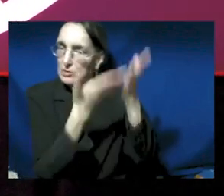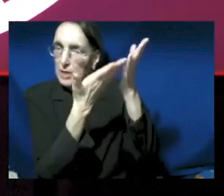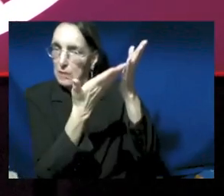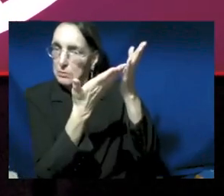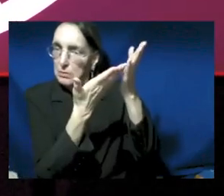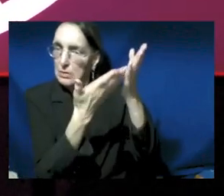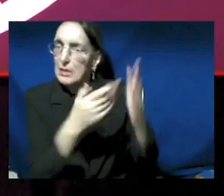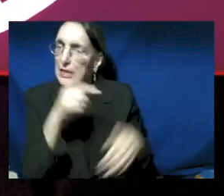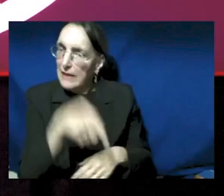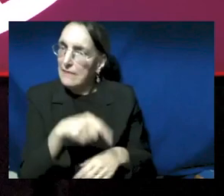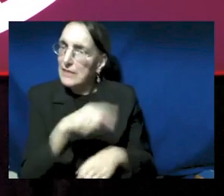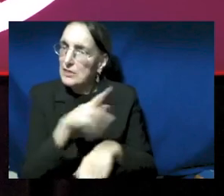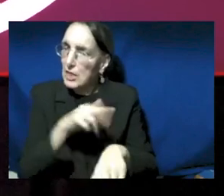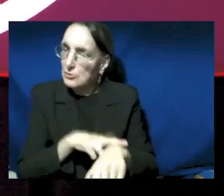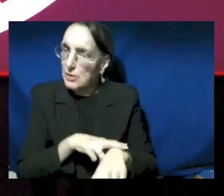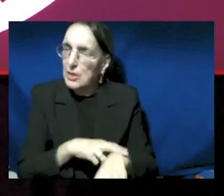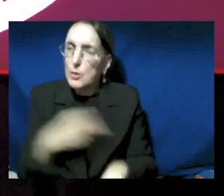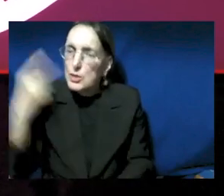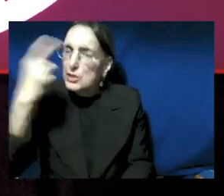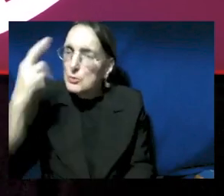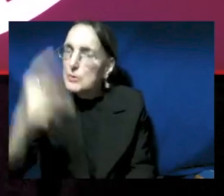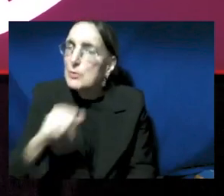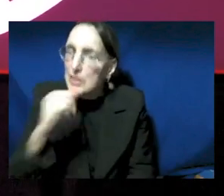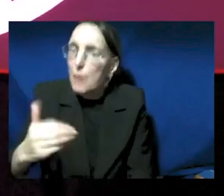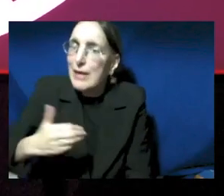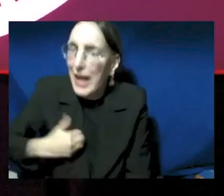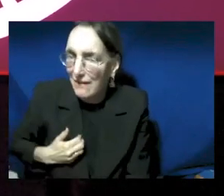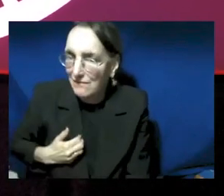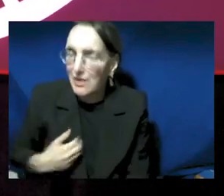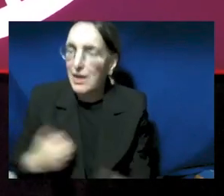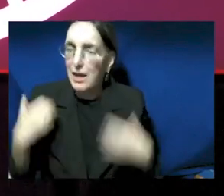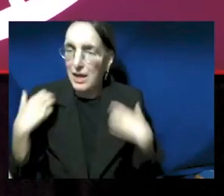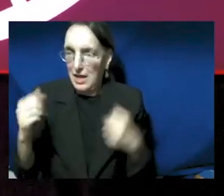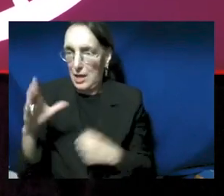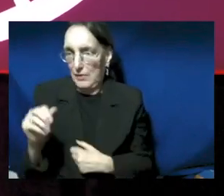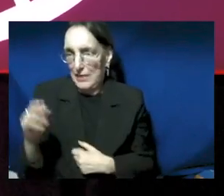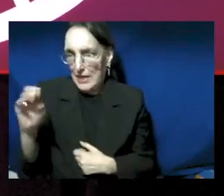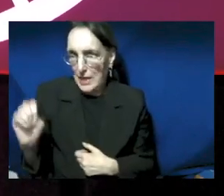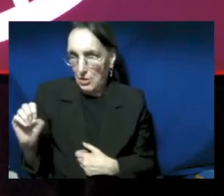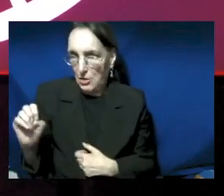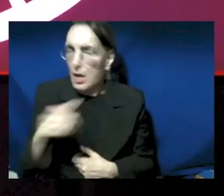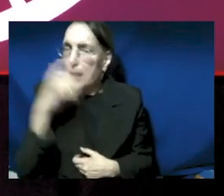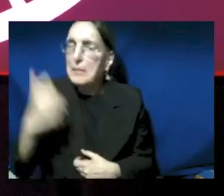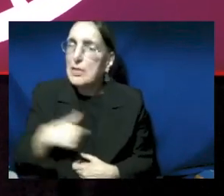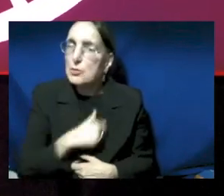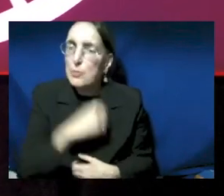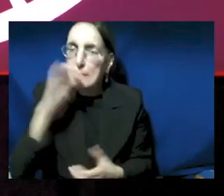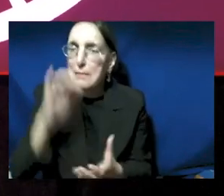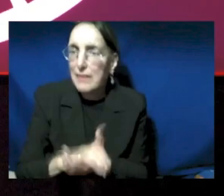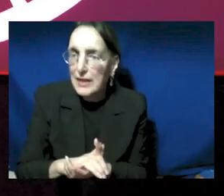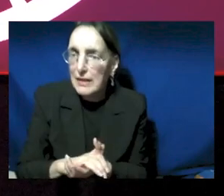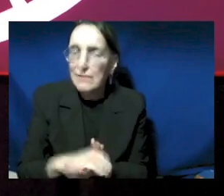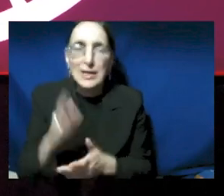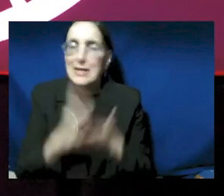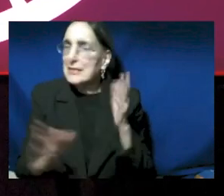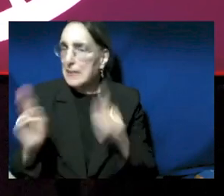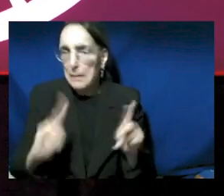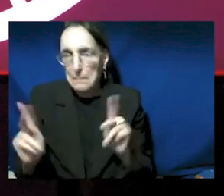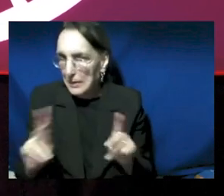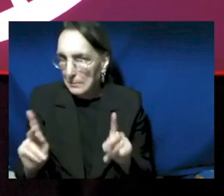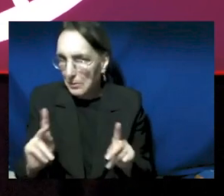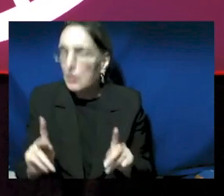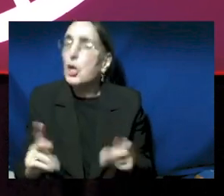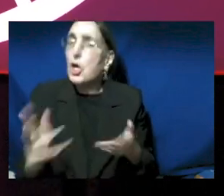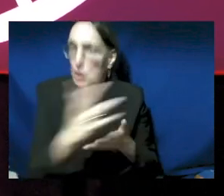which is why we don't have health care. Because we believe that there are some people that are more